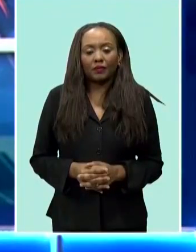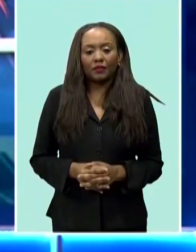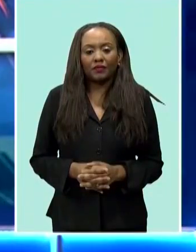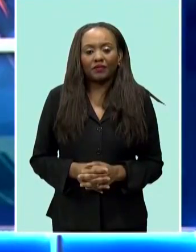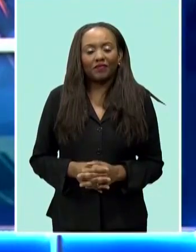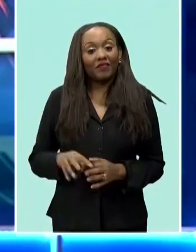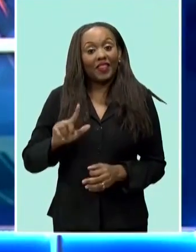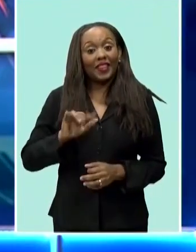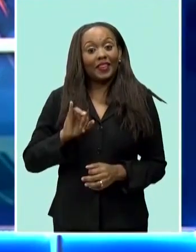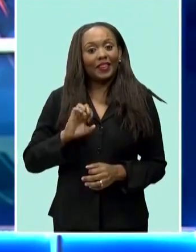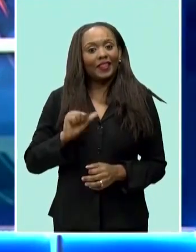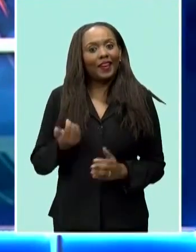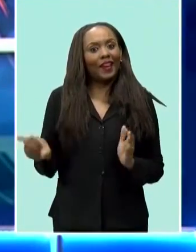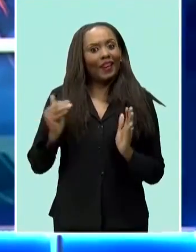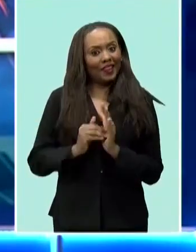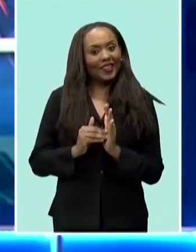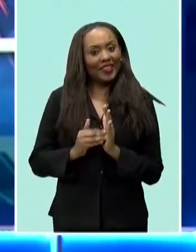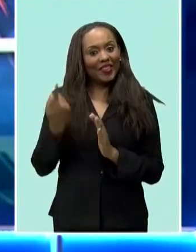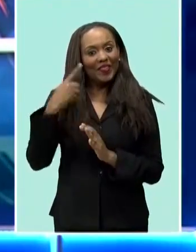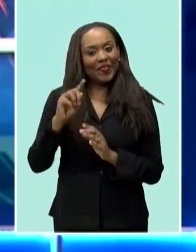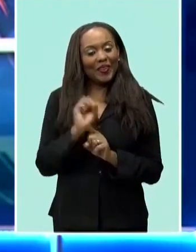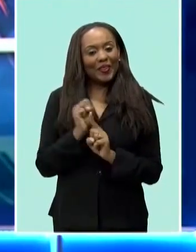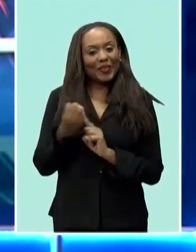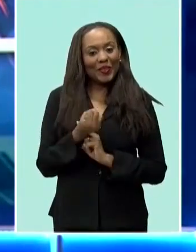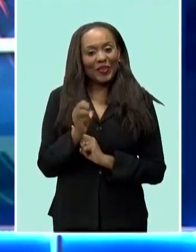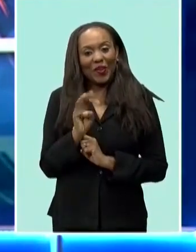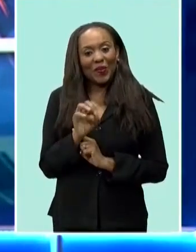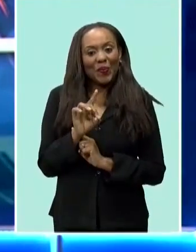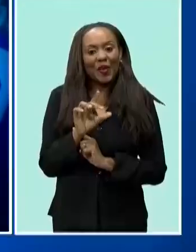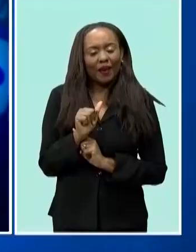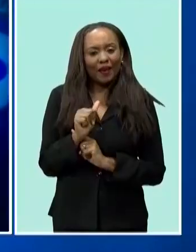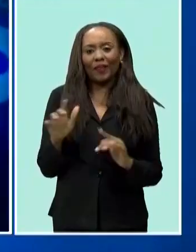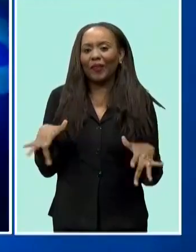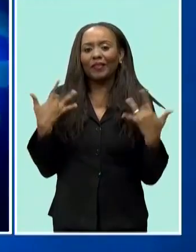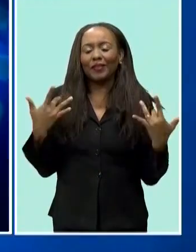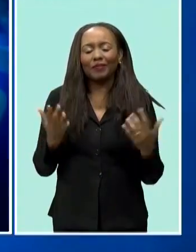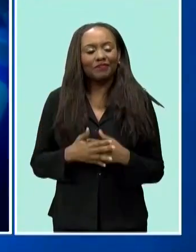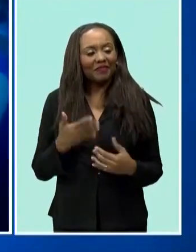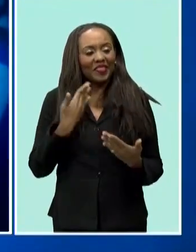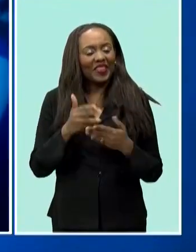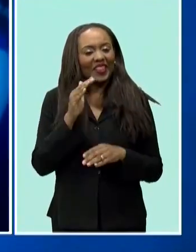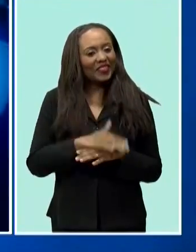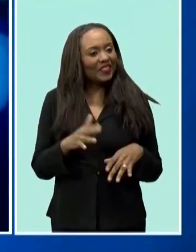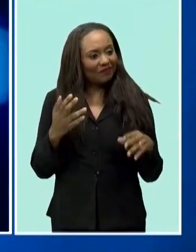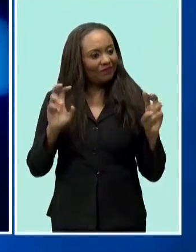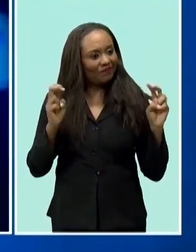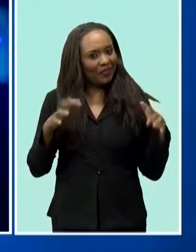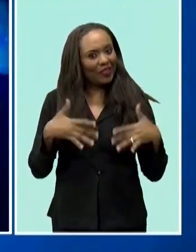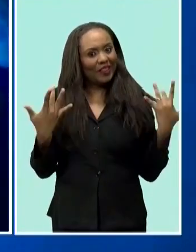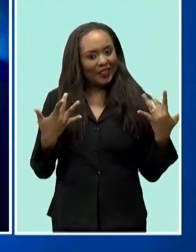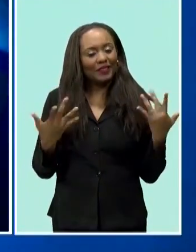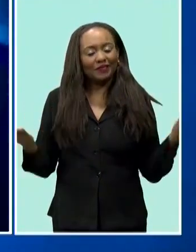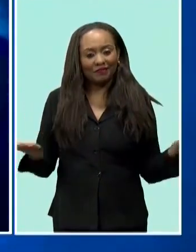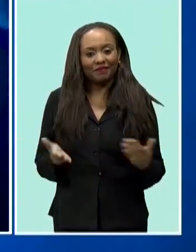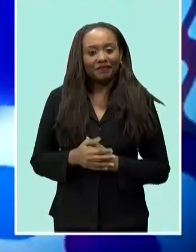And Lisa is back, this time in our social media corner, to tell us what is trending. Good evening, Lisa, and that's right. So here's what's trending today.